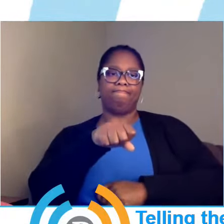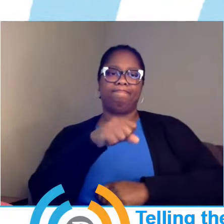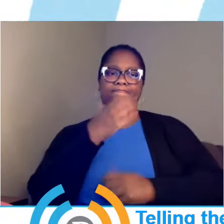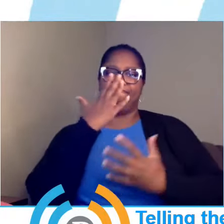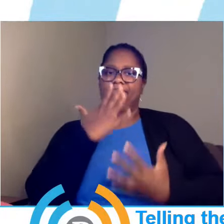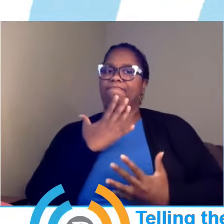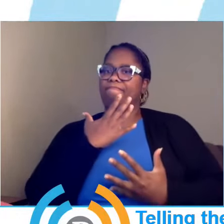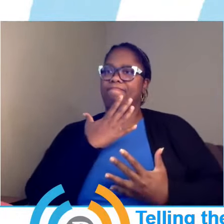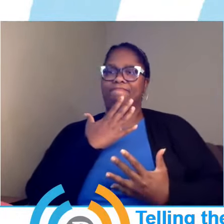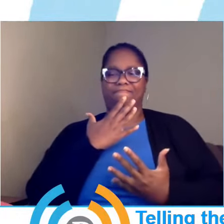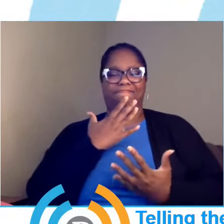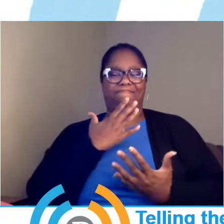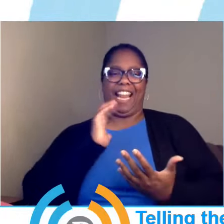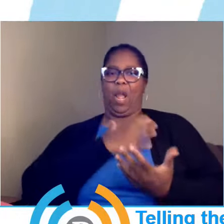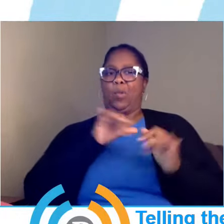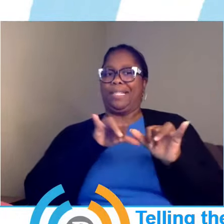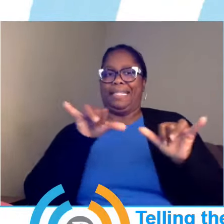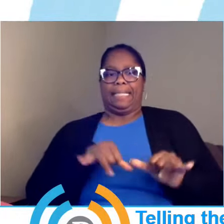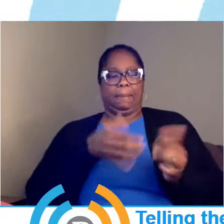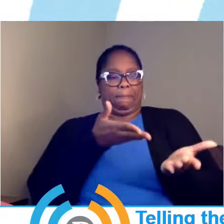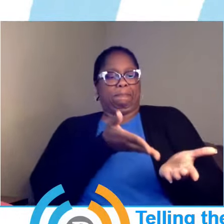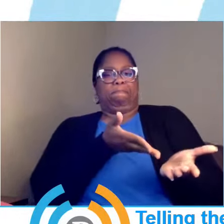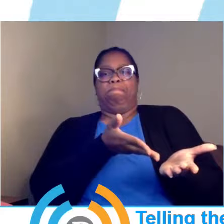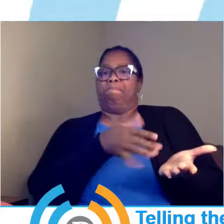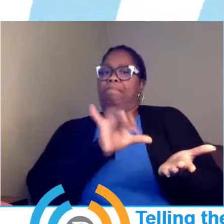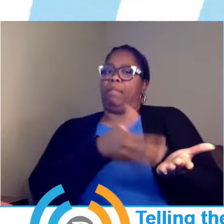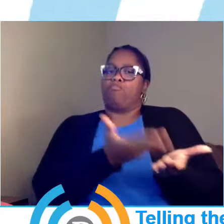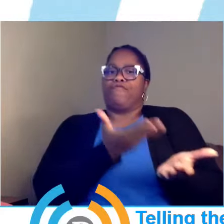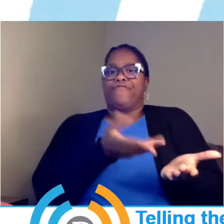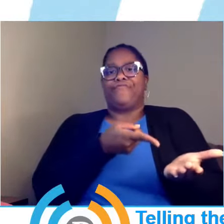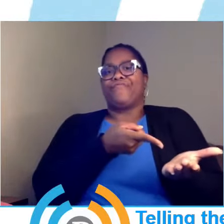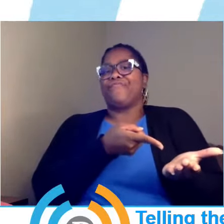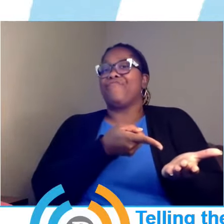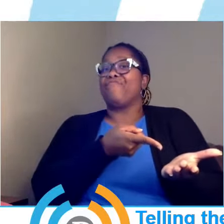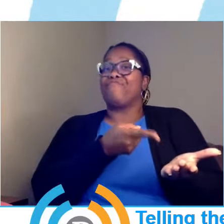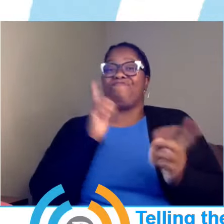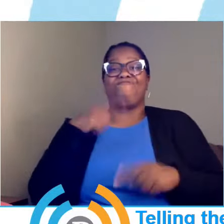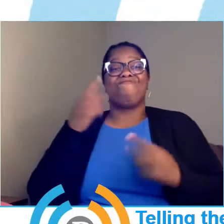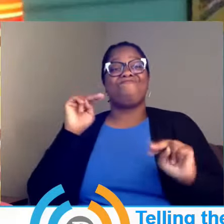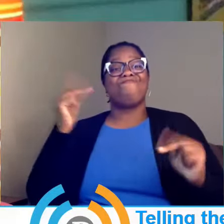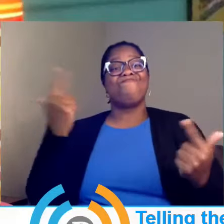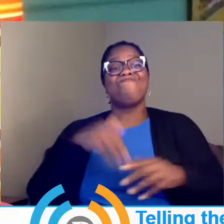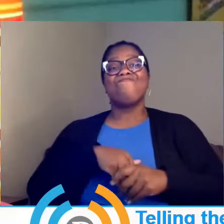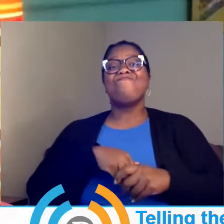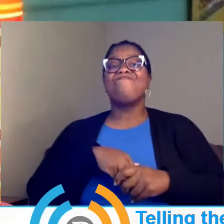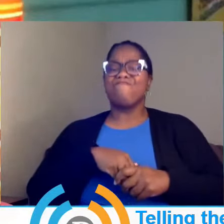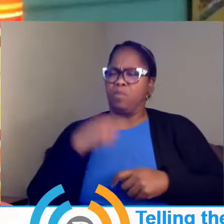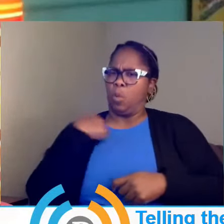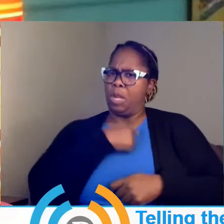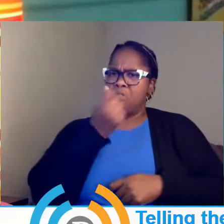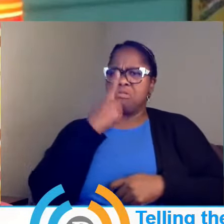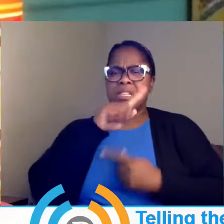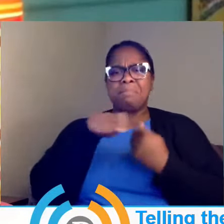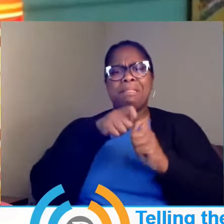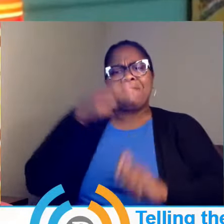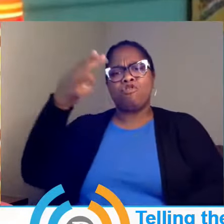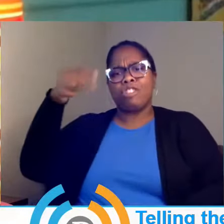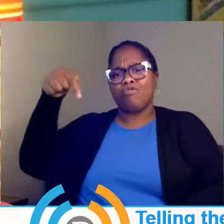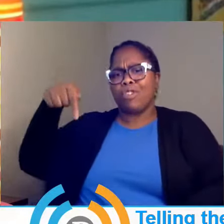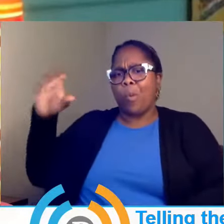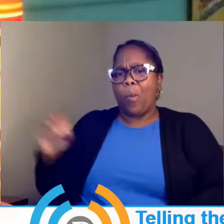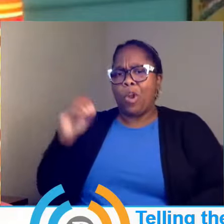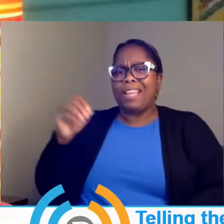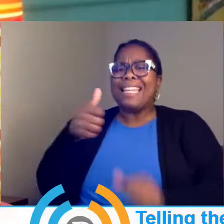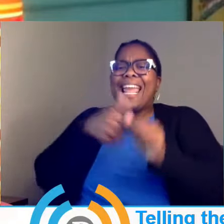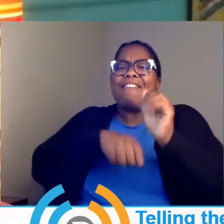been sitting in, where we understand the specific history in Oregon. Every single state has its own